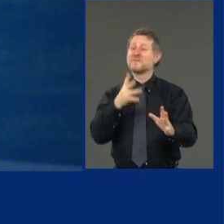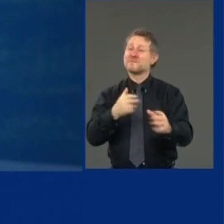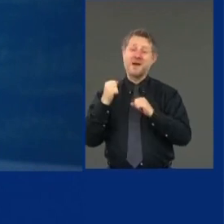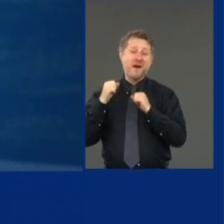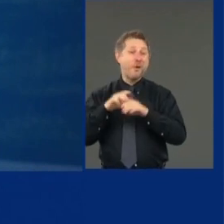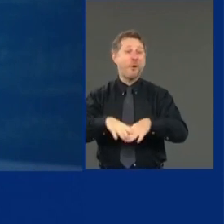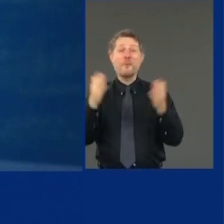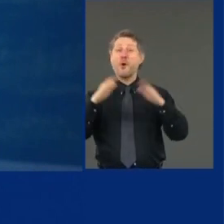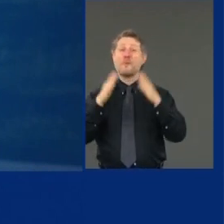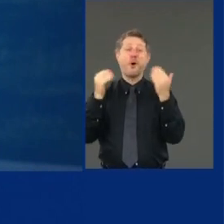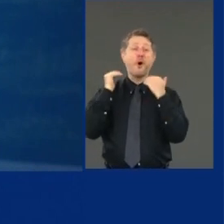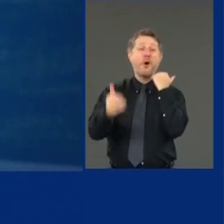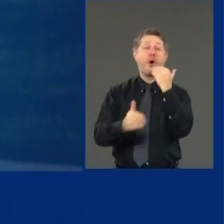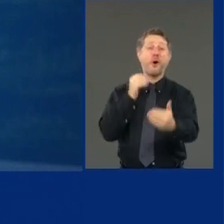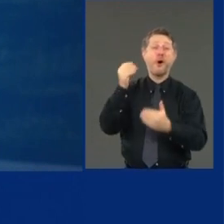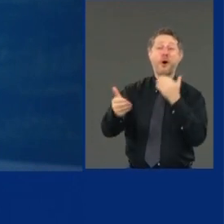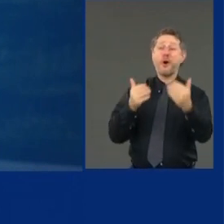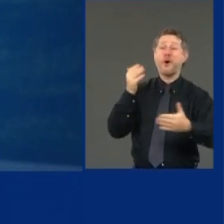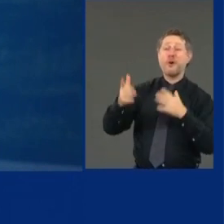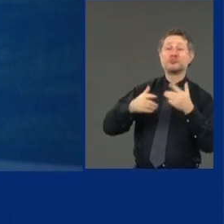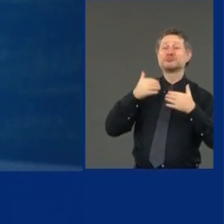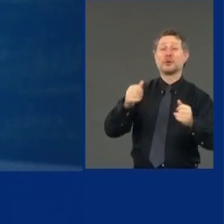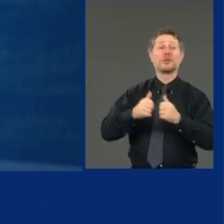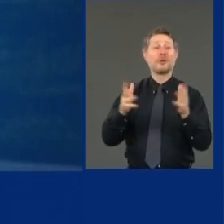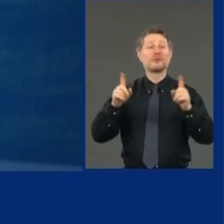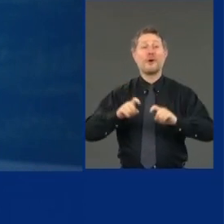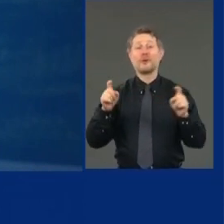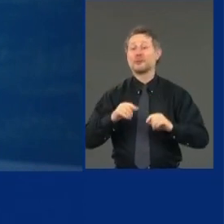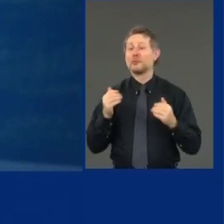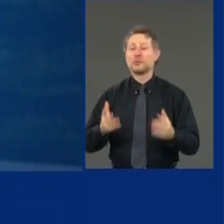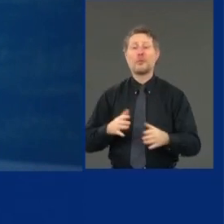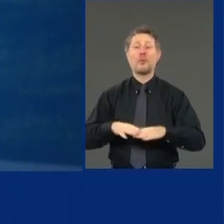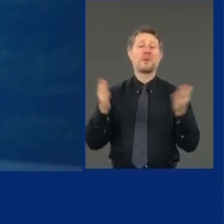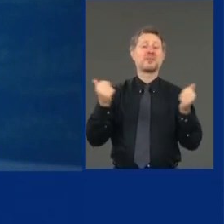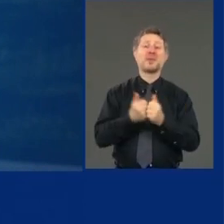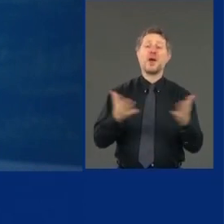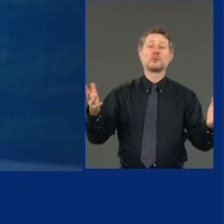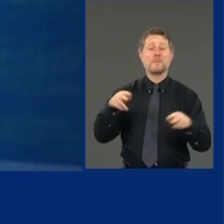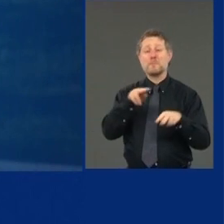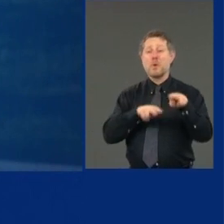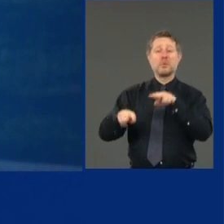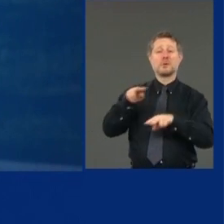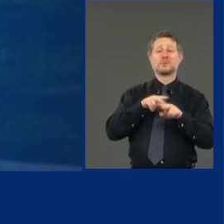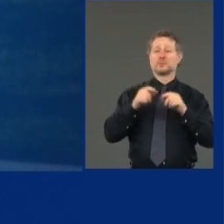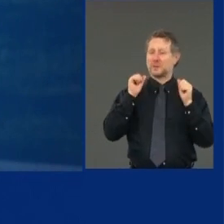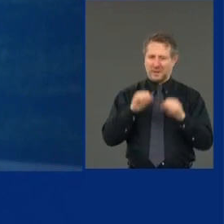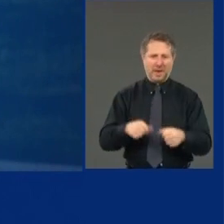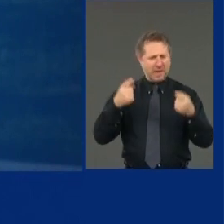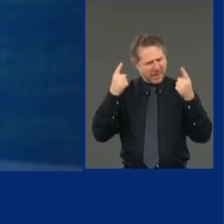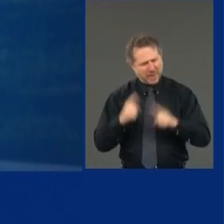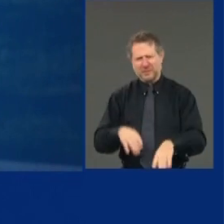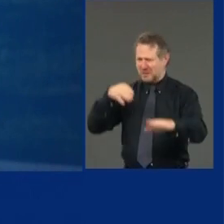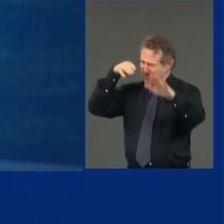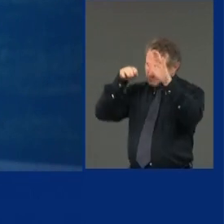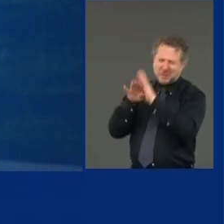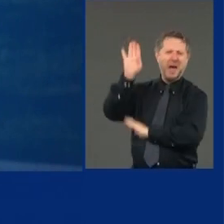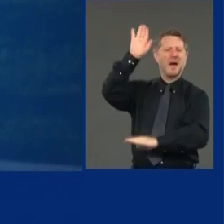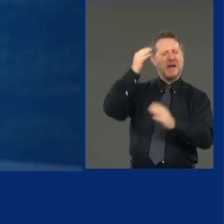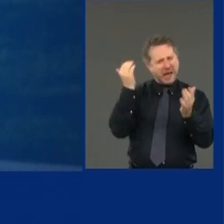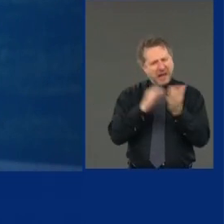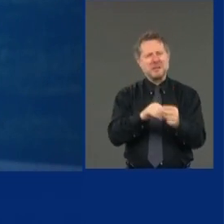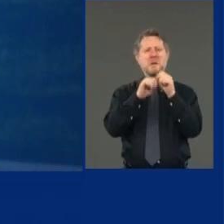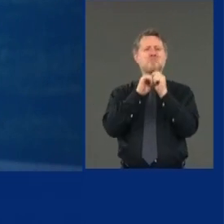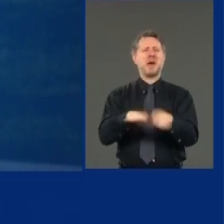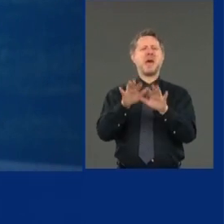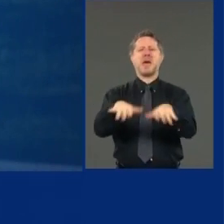opened without testing and tracing or opened without doing monitoring. That would be the worst situation, is if we went through